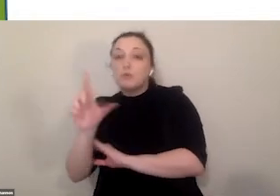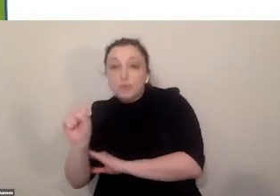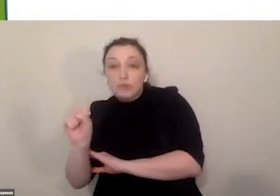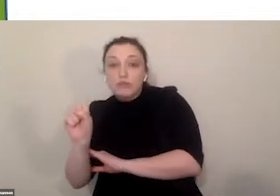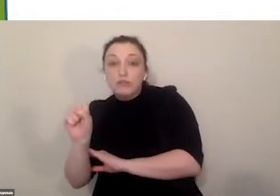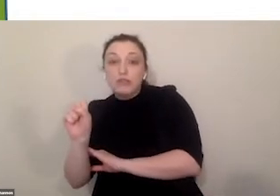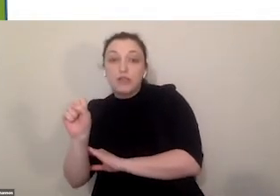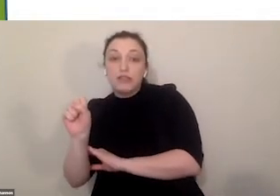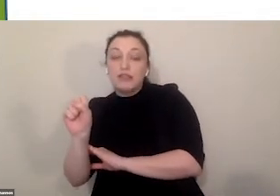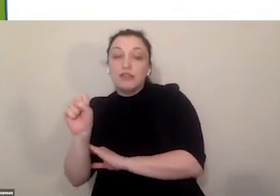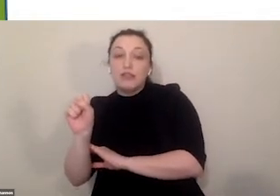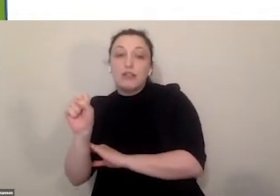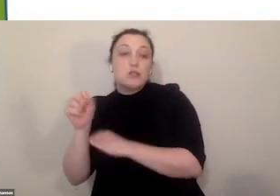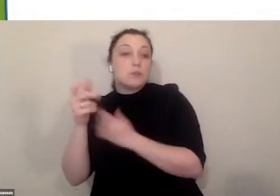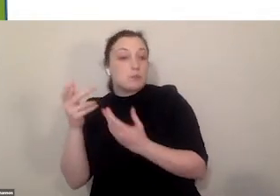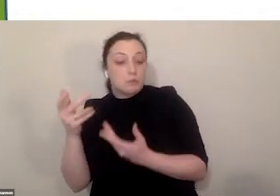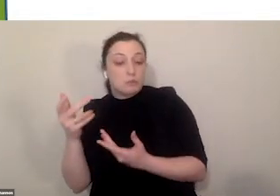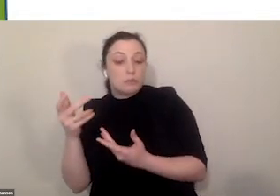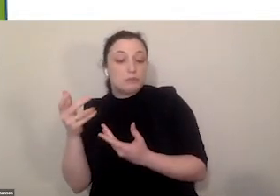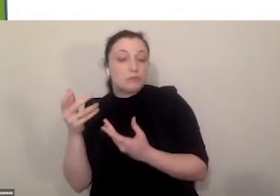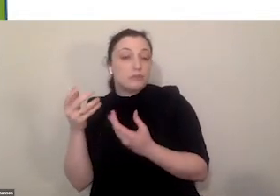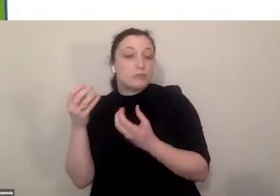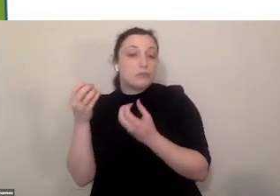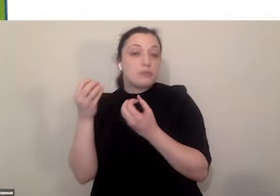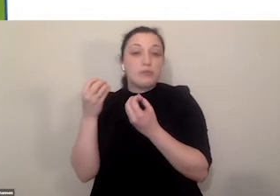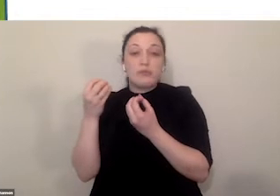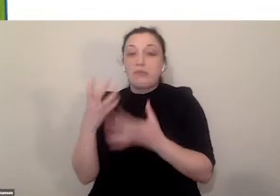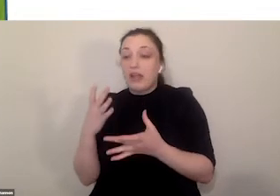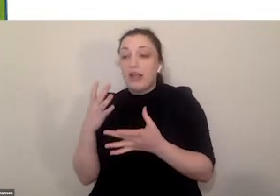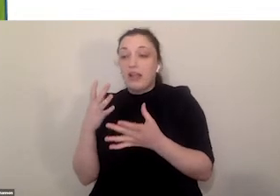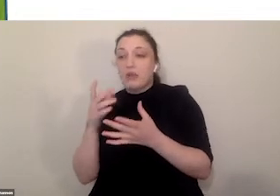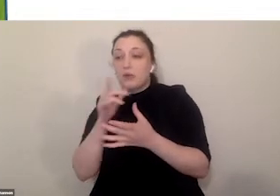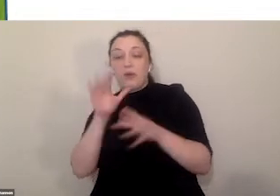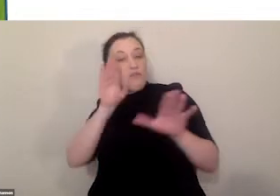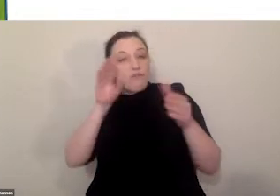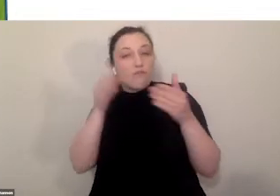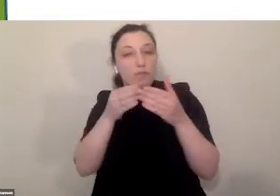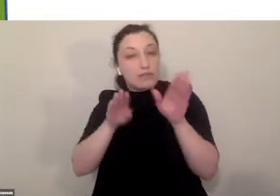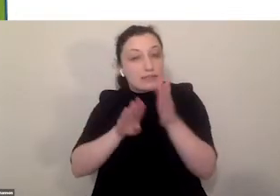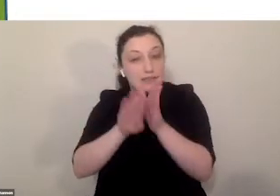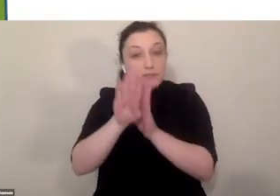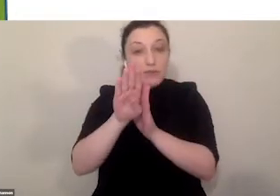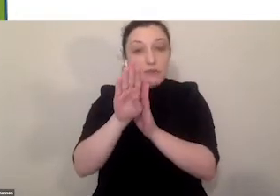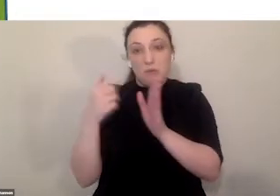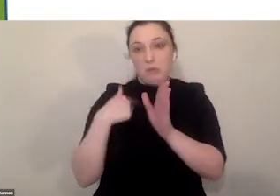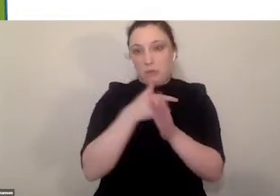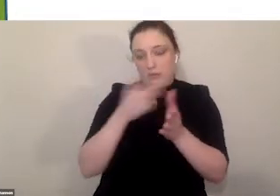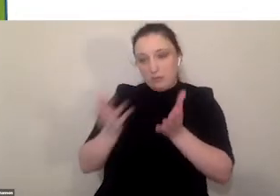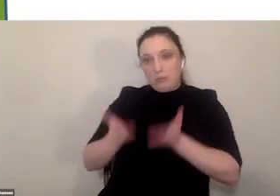are focused on development and career preparation. We also offer them connections and